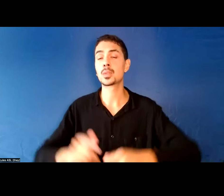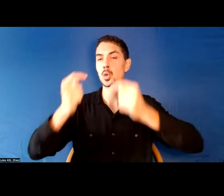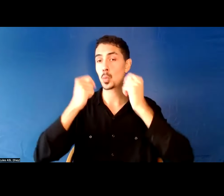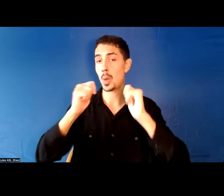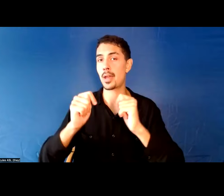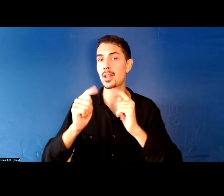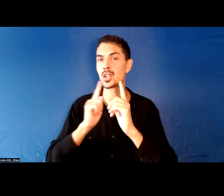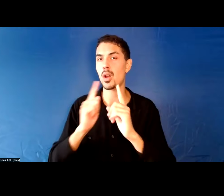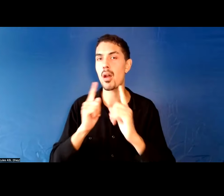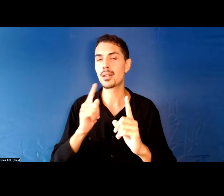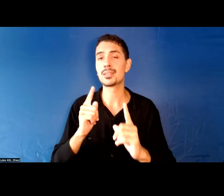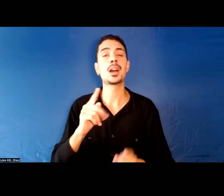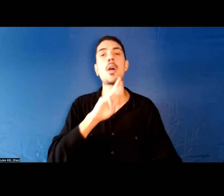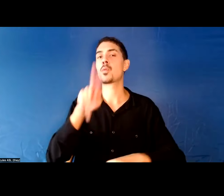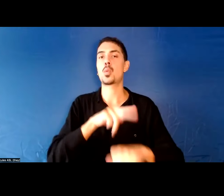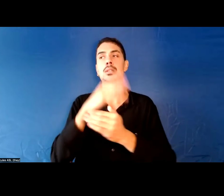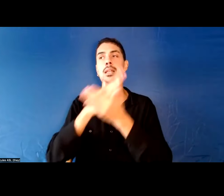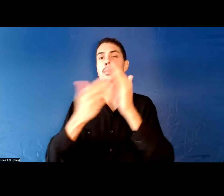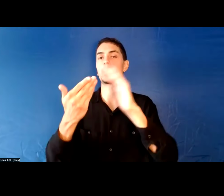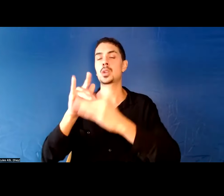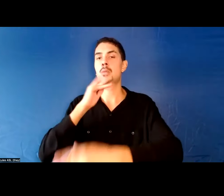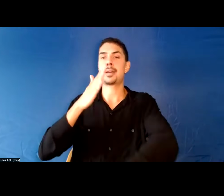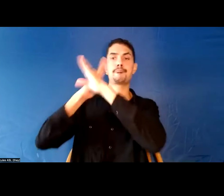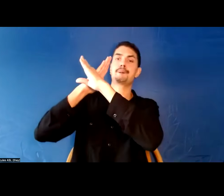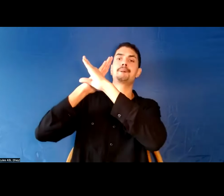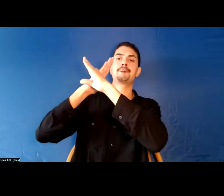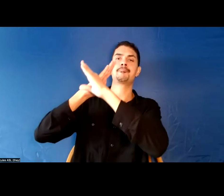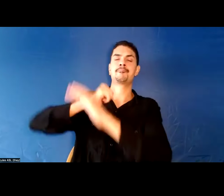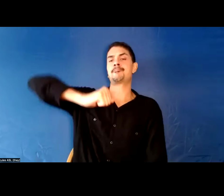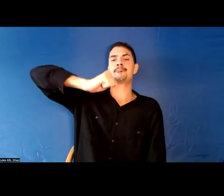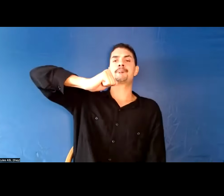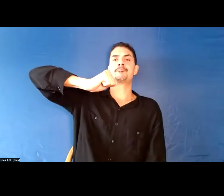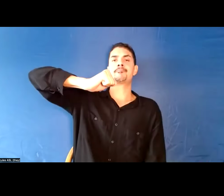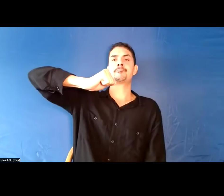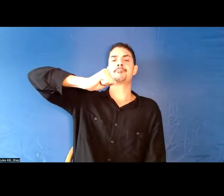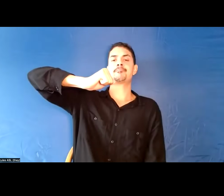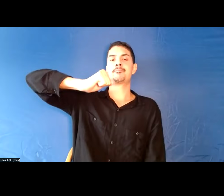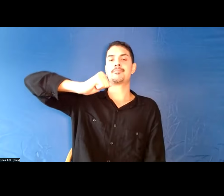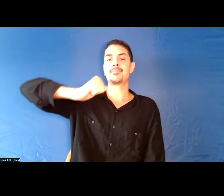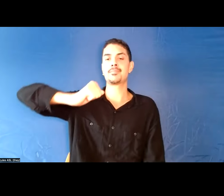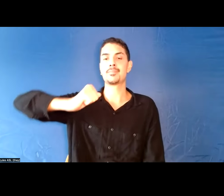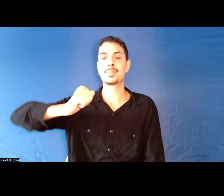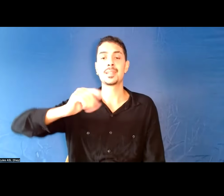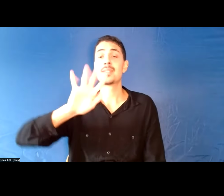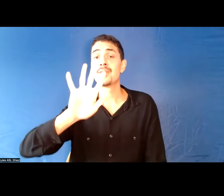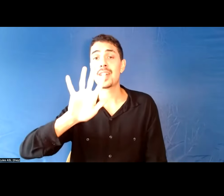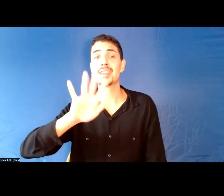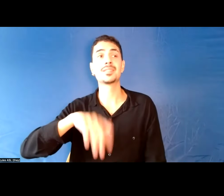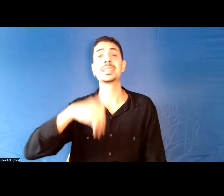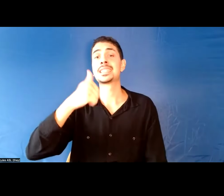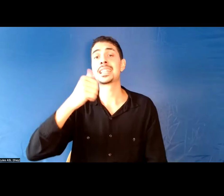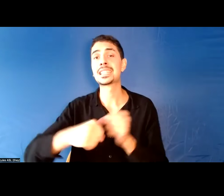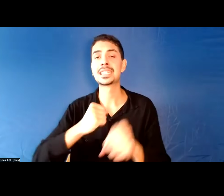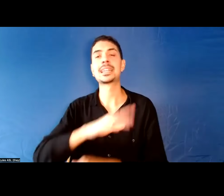some communities. I've worked in spaces where, you know, they were never, probably for, you know, the next 5-10 years may never get law enforcement or